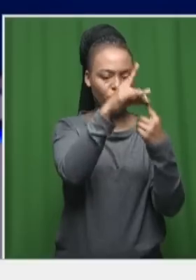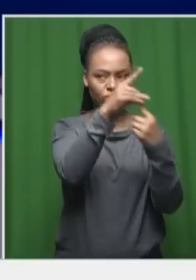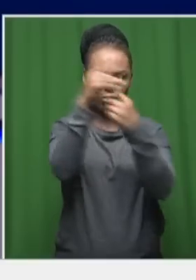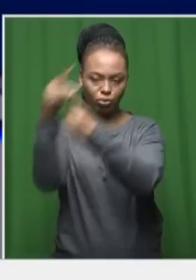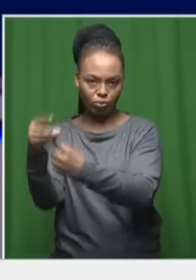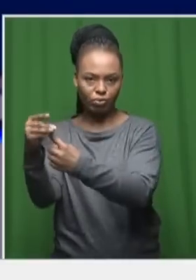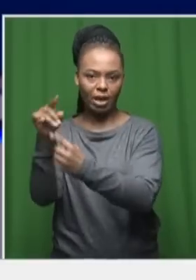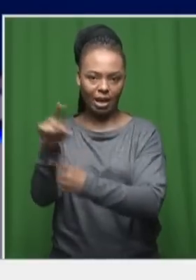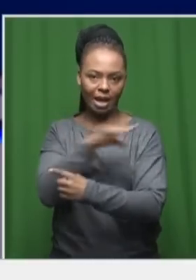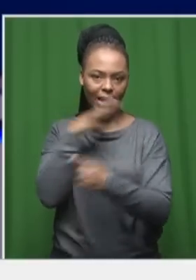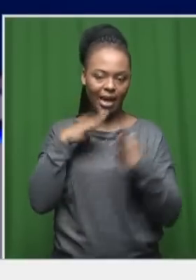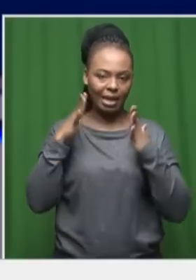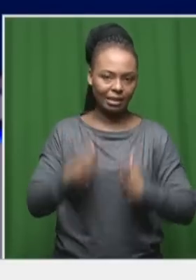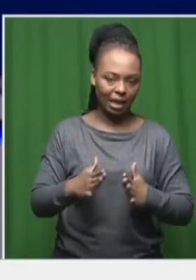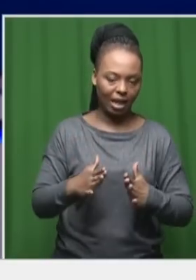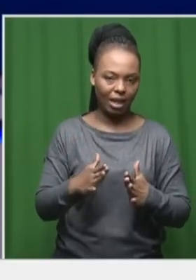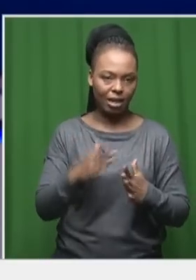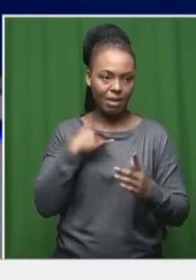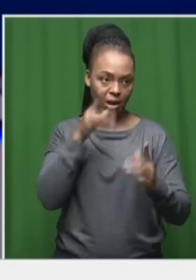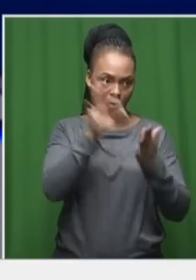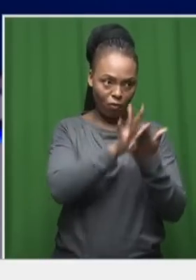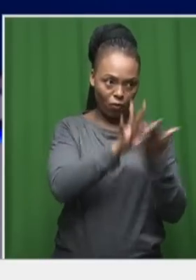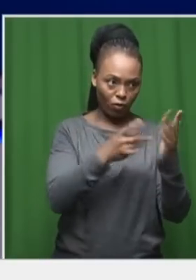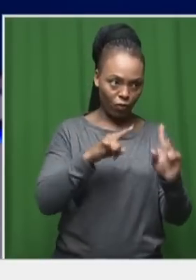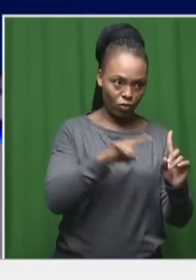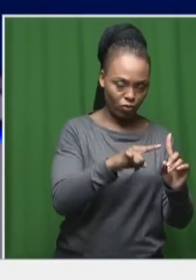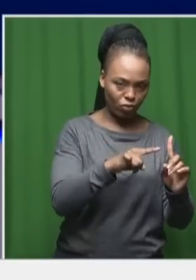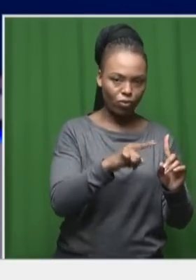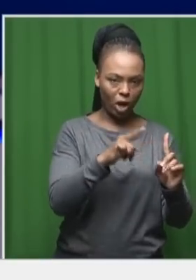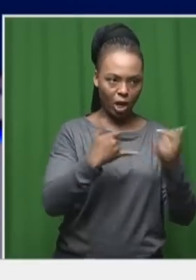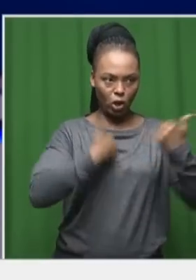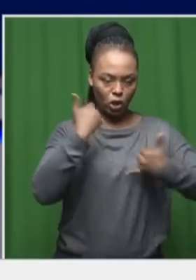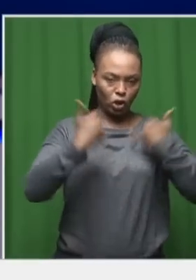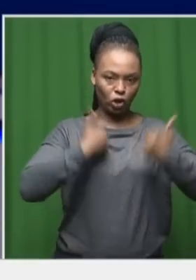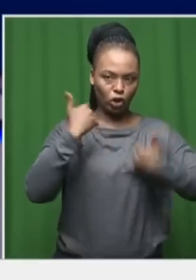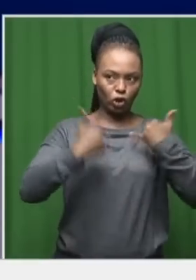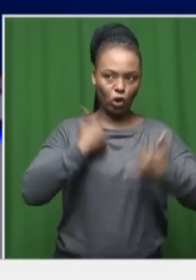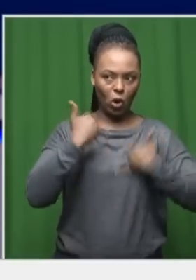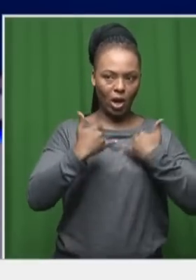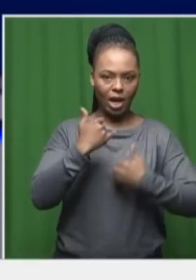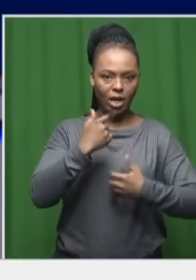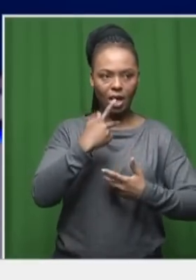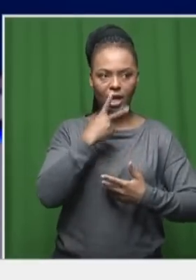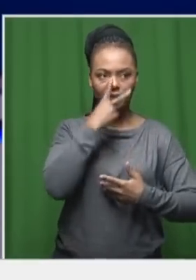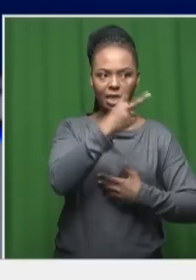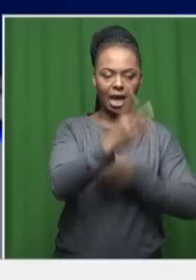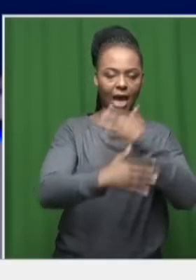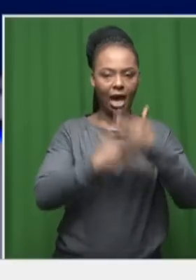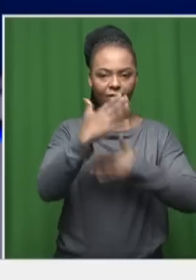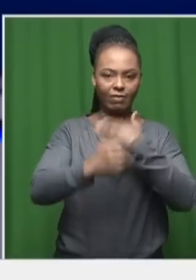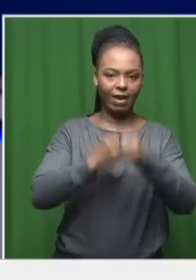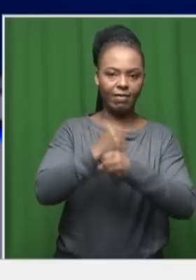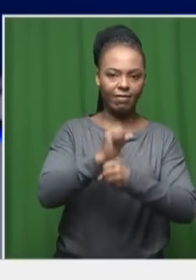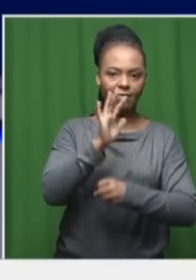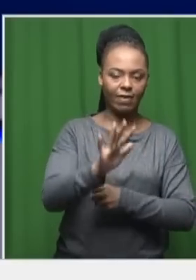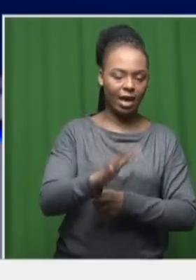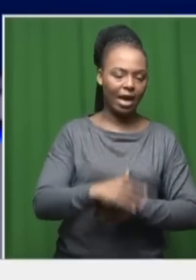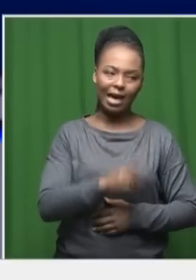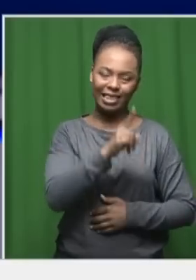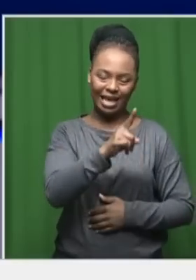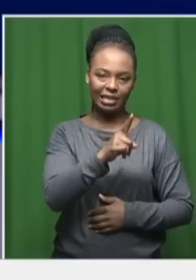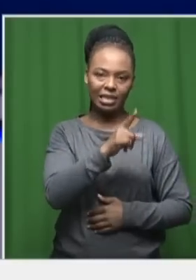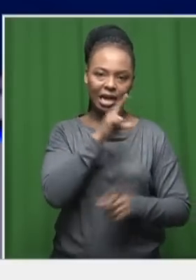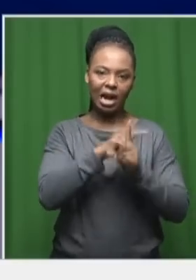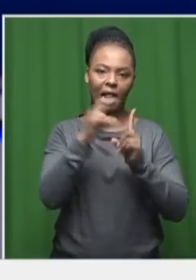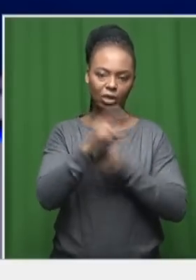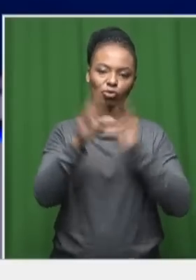what we want to do is abscond, which is I vote for you, Sakina, great there, enjoy. I'll see you after 5 years. And you're right saying that culture really needs to start